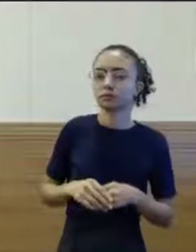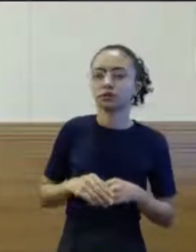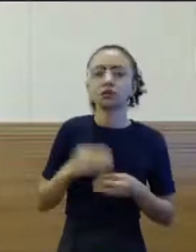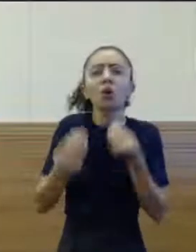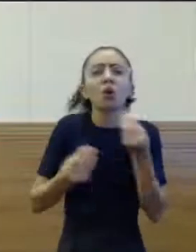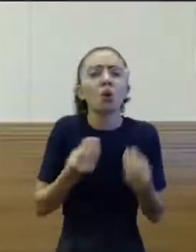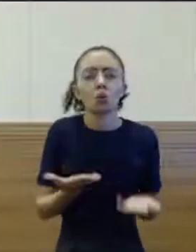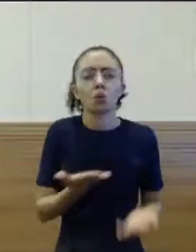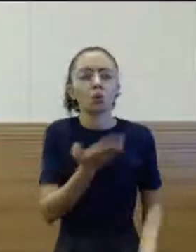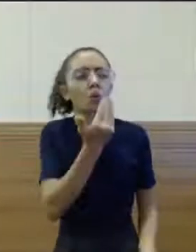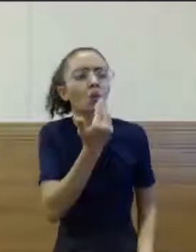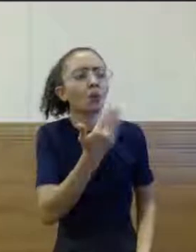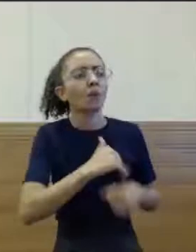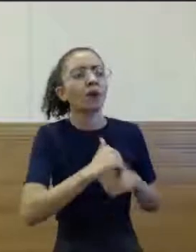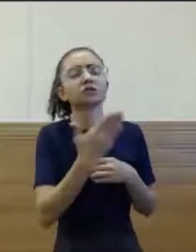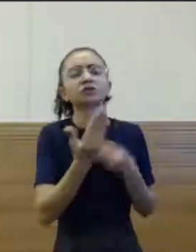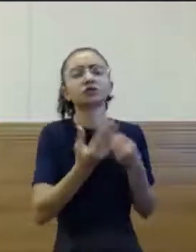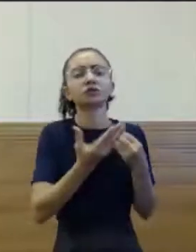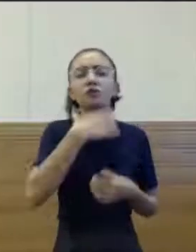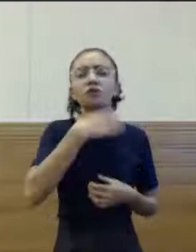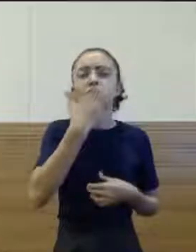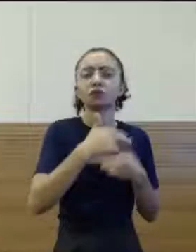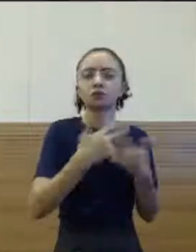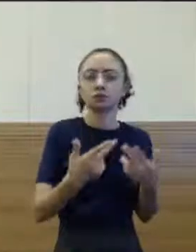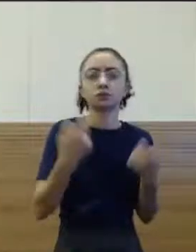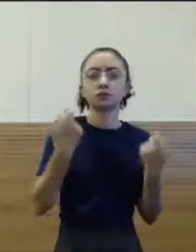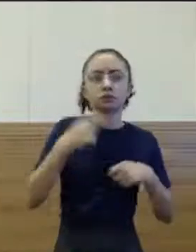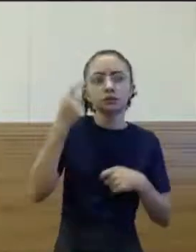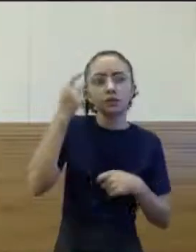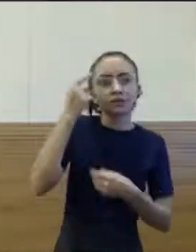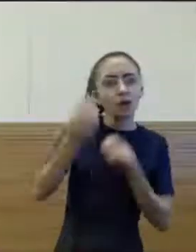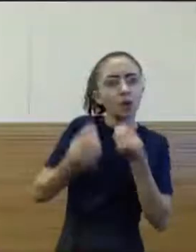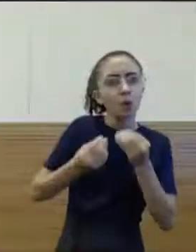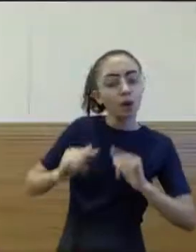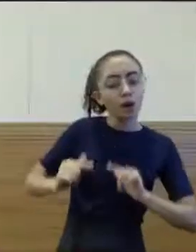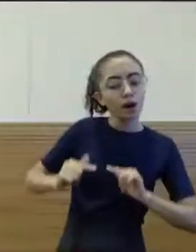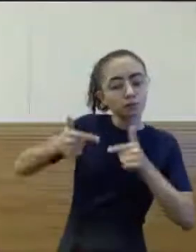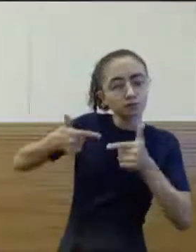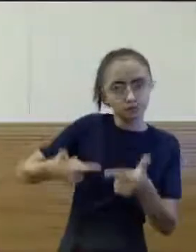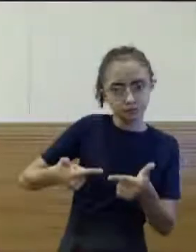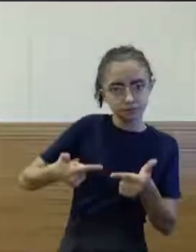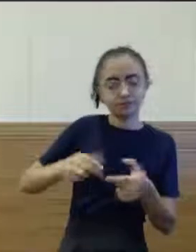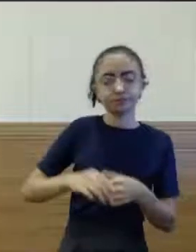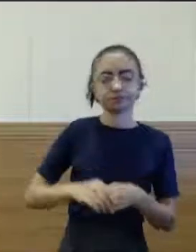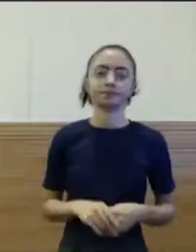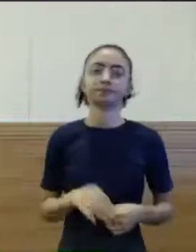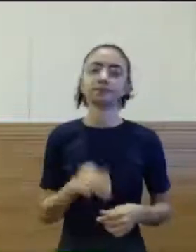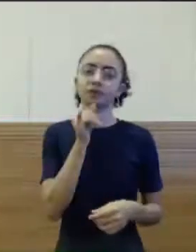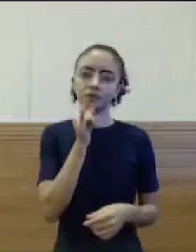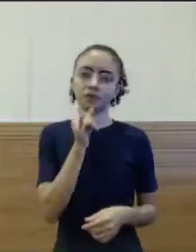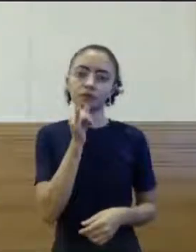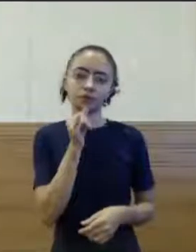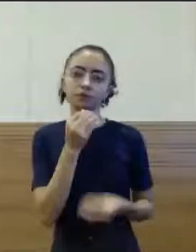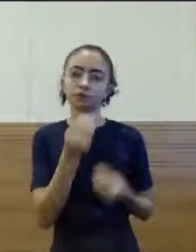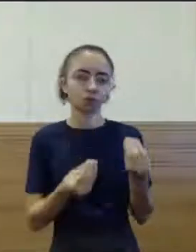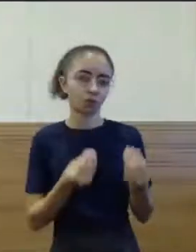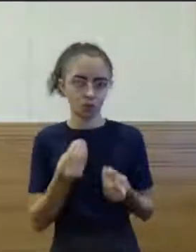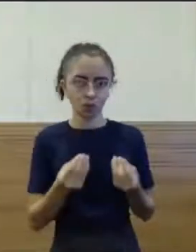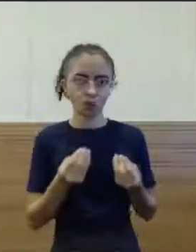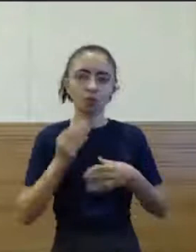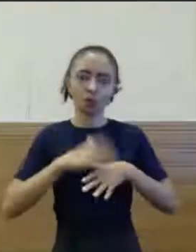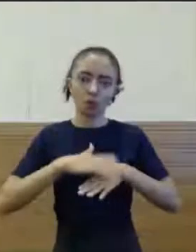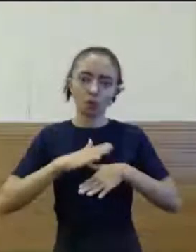to be possible, to identify the possible actions. So this is an example of what we wanted